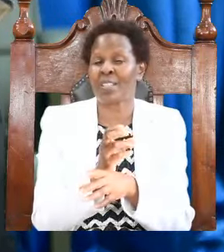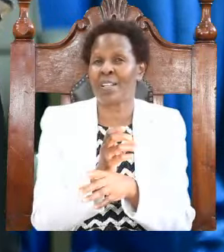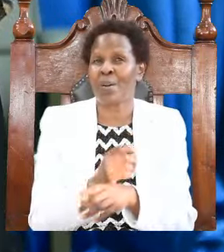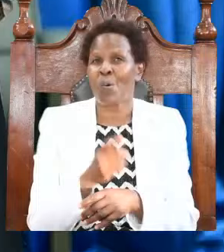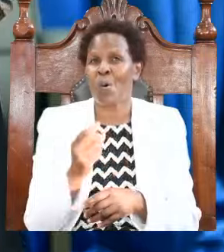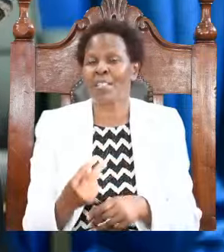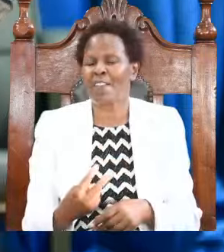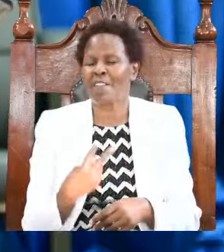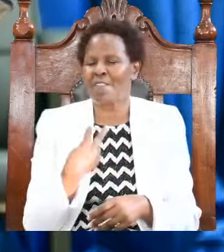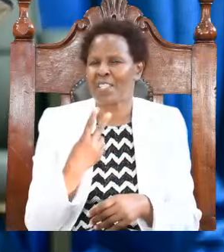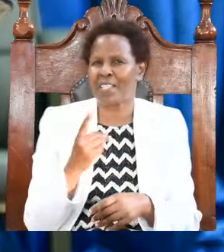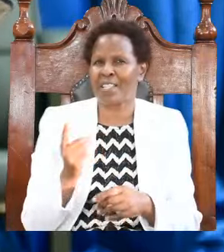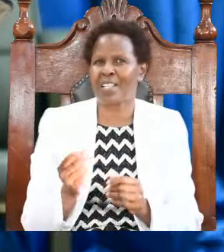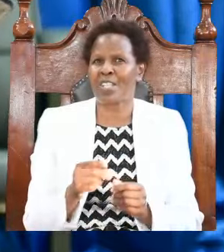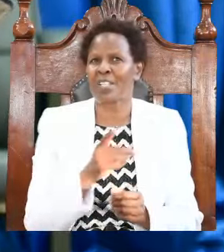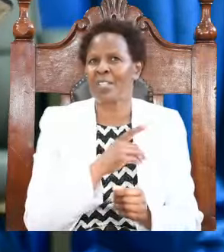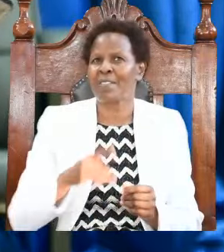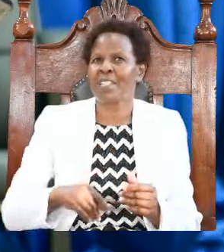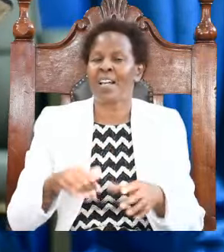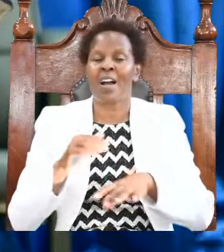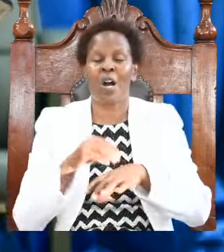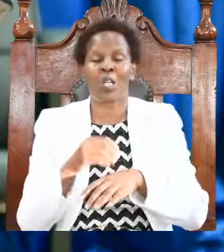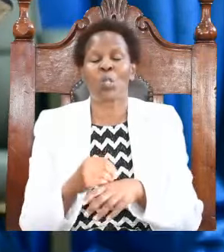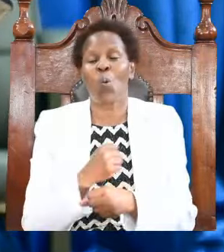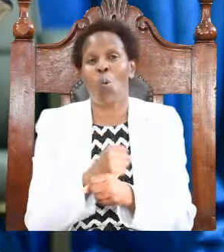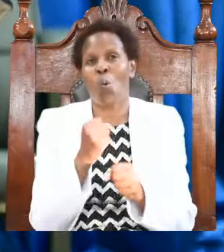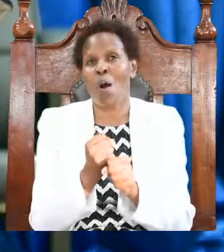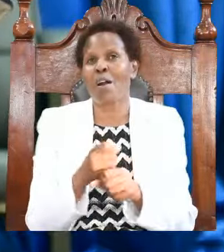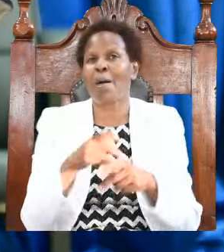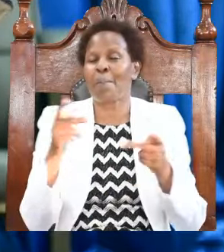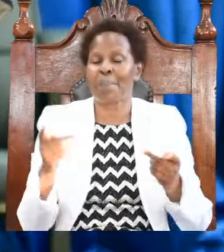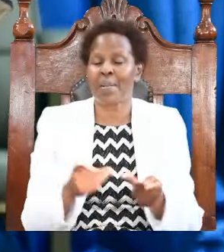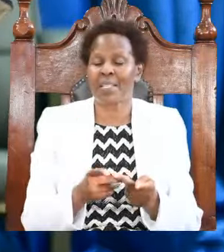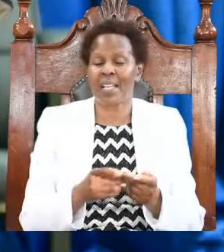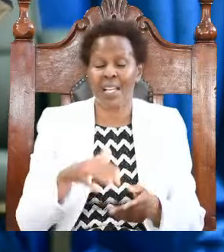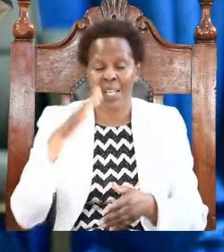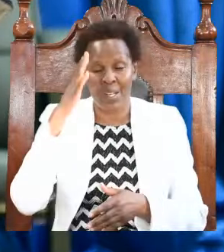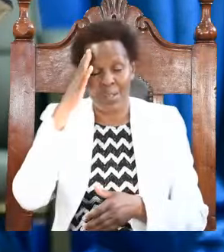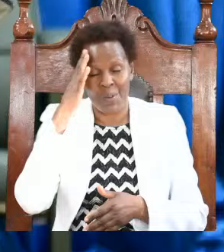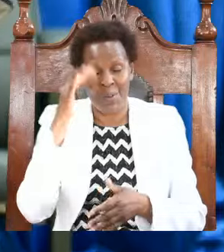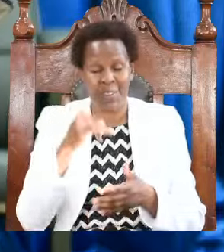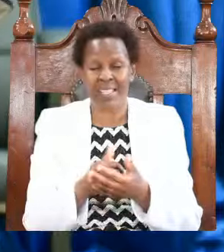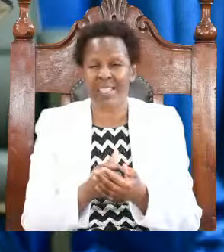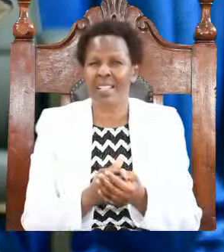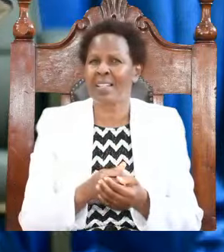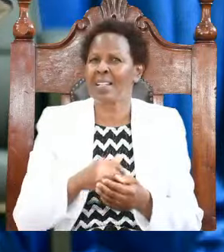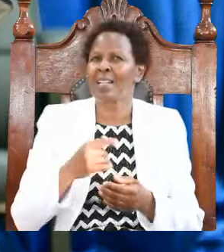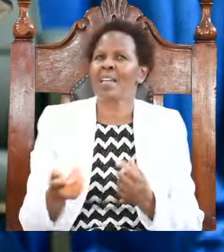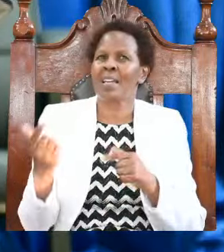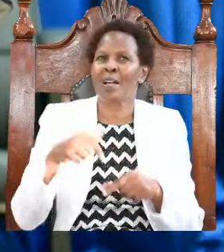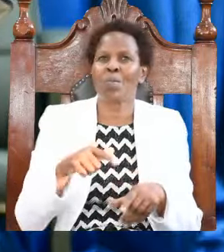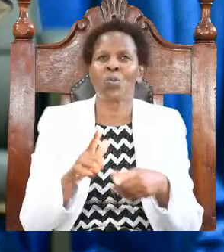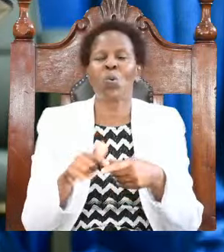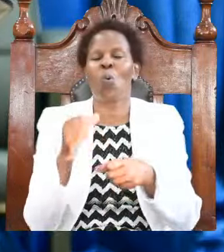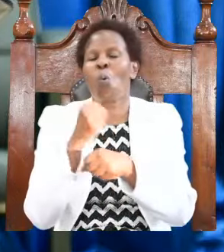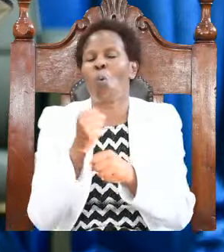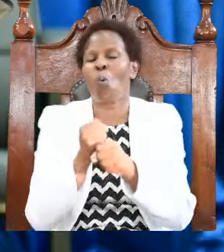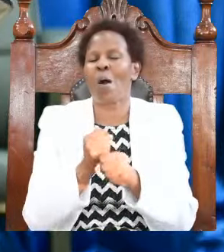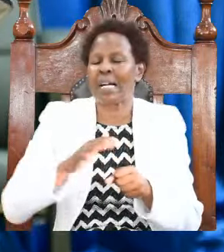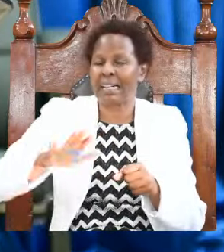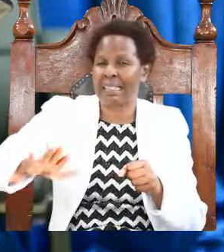a couple of times at his place of work and realized that this person will get late and no apologies, you